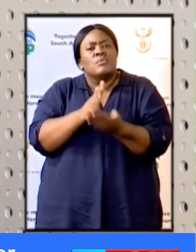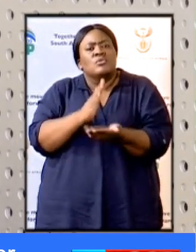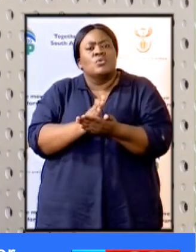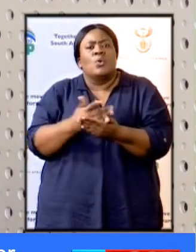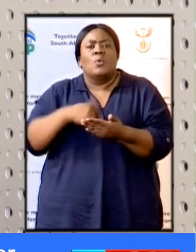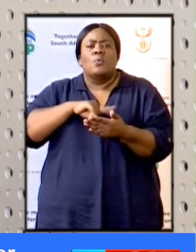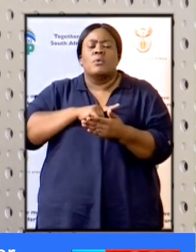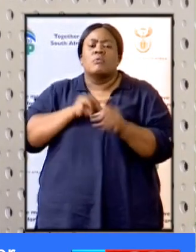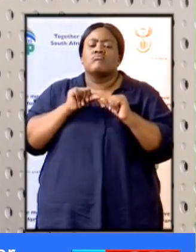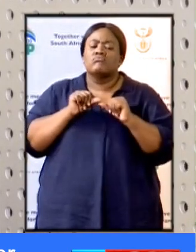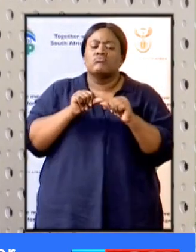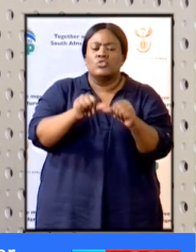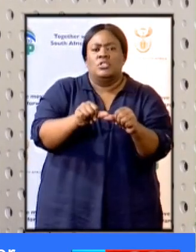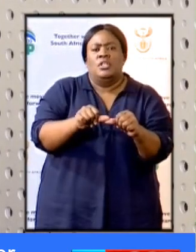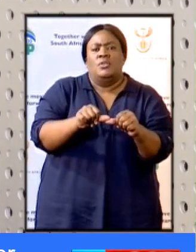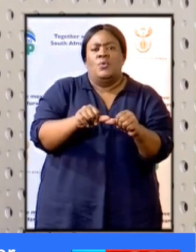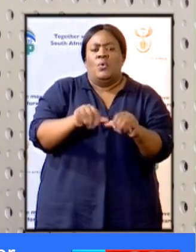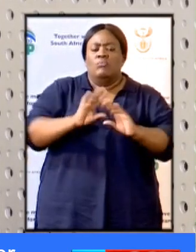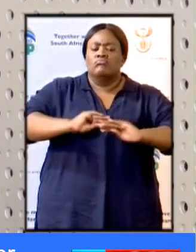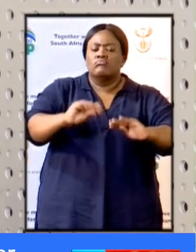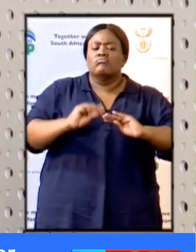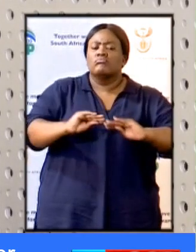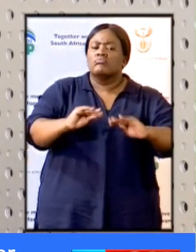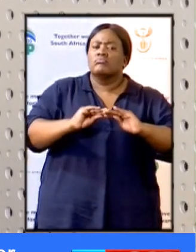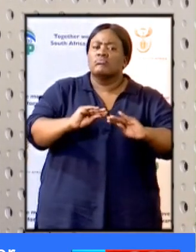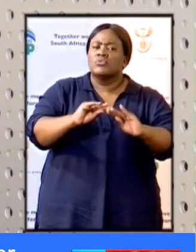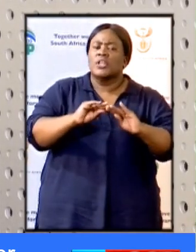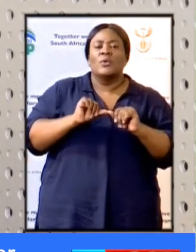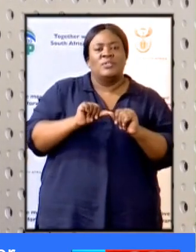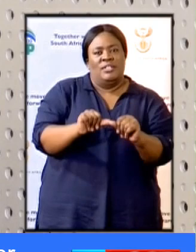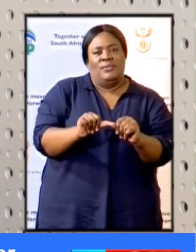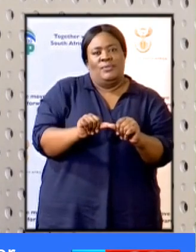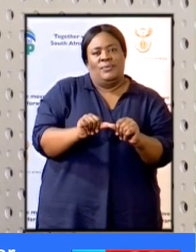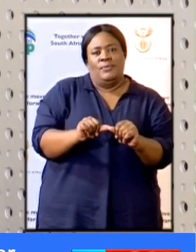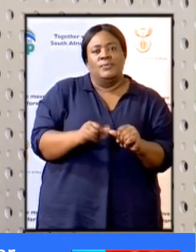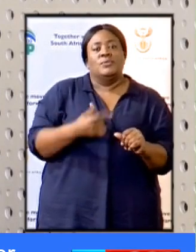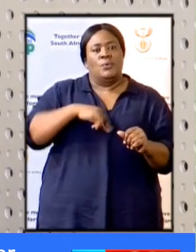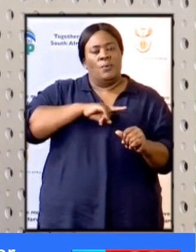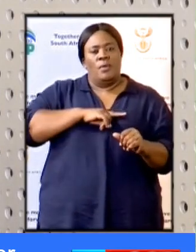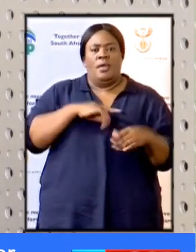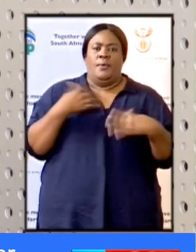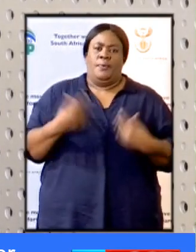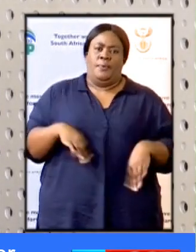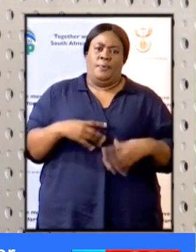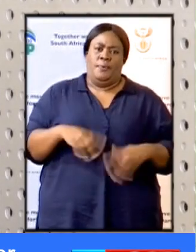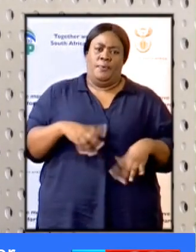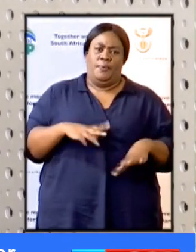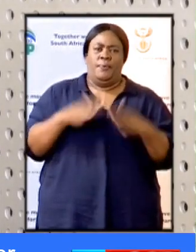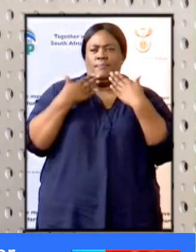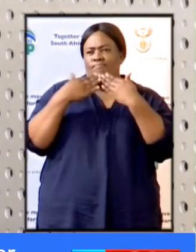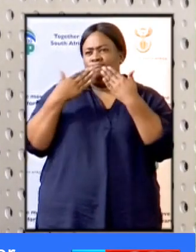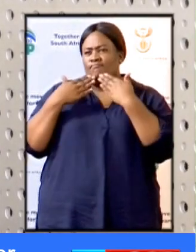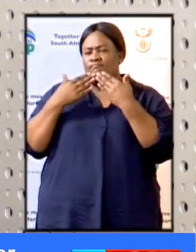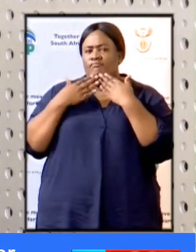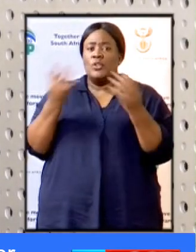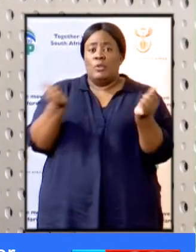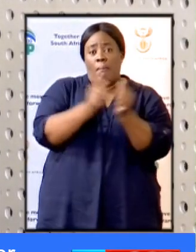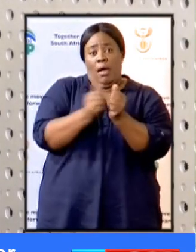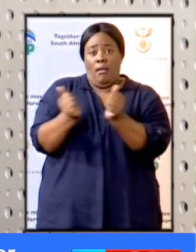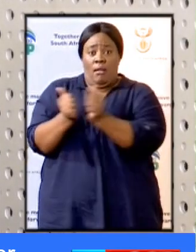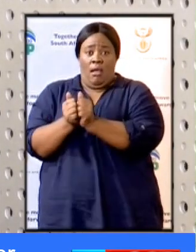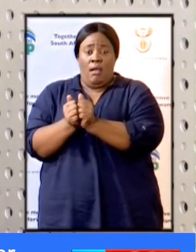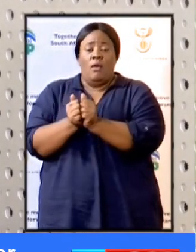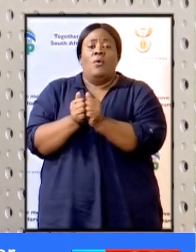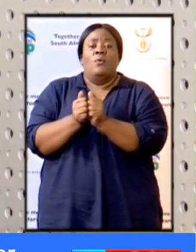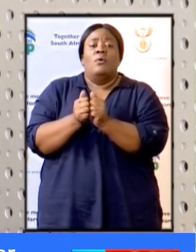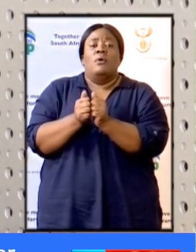keep education going. And we have to express our grateful to our partners of the Department of